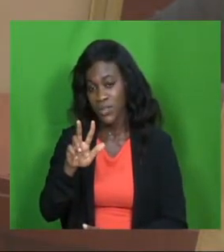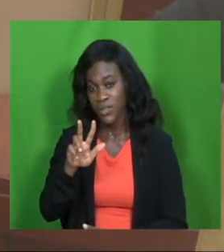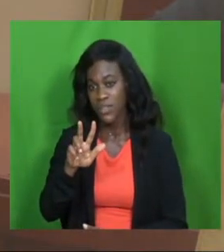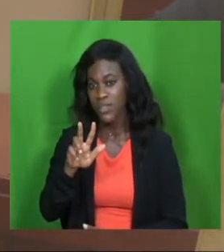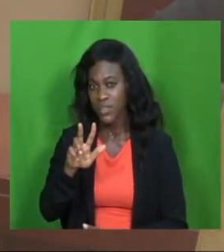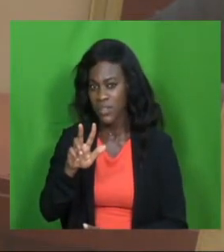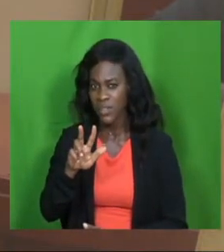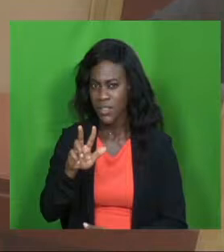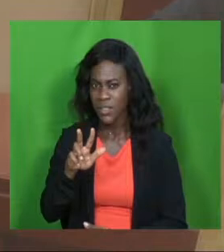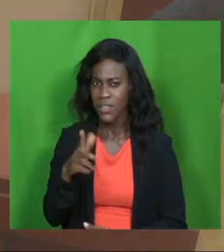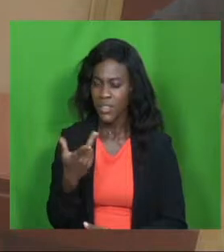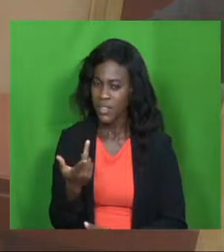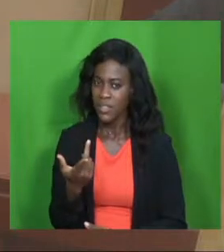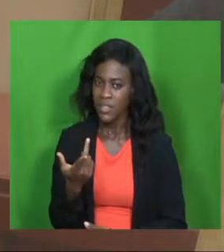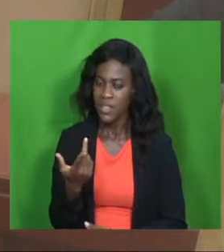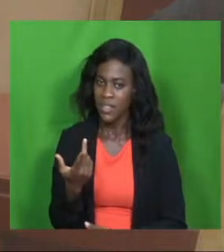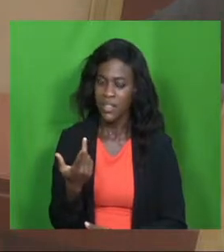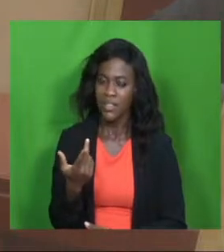AstroTurfs.